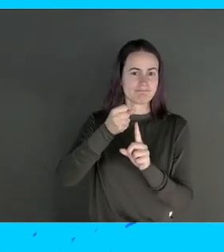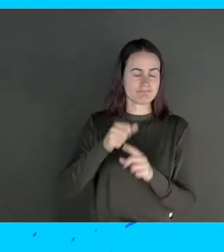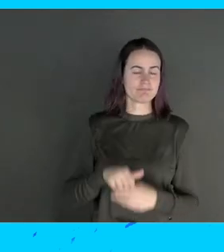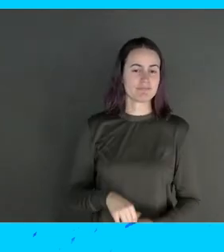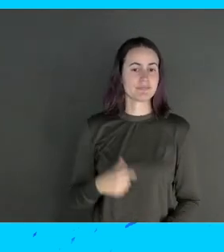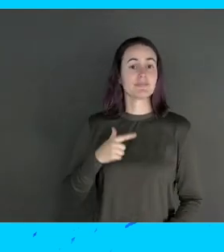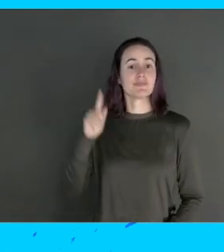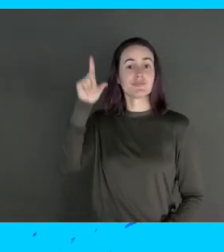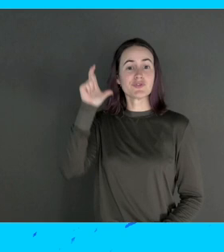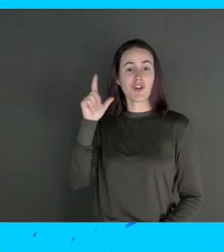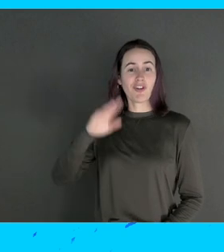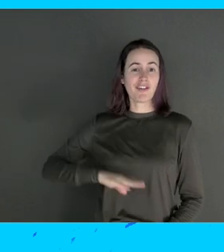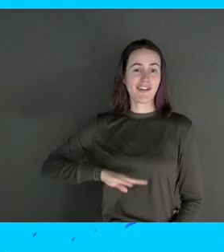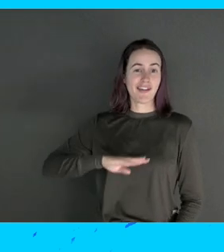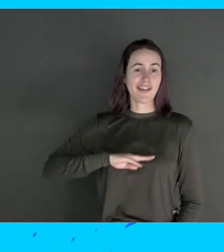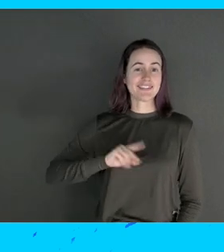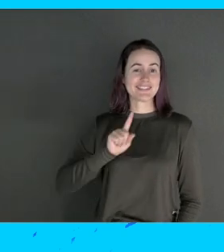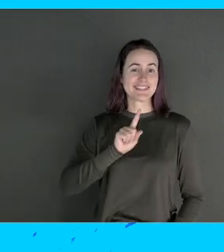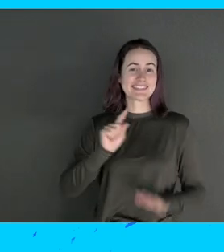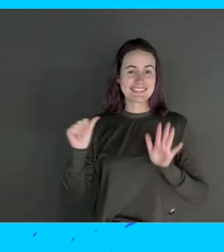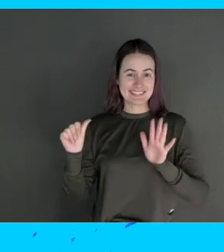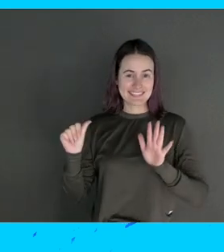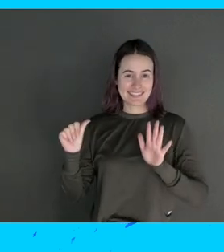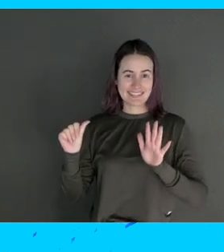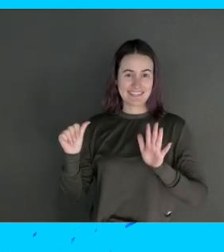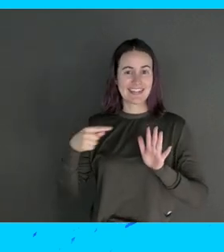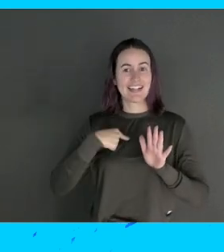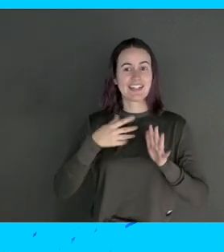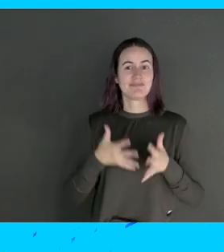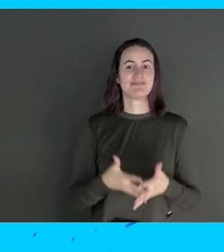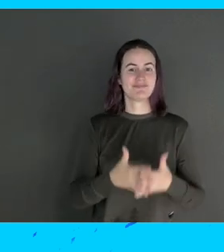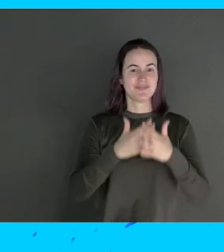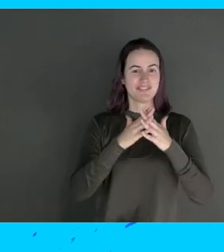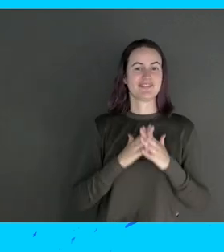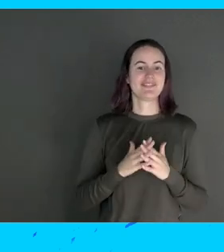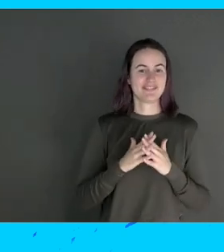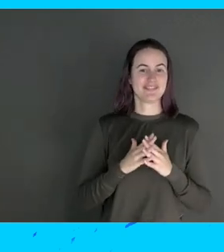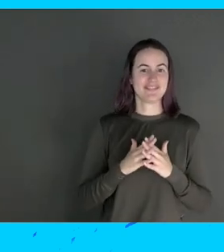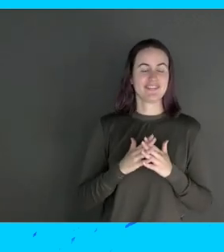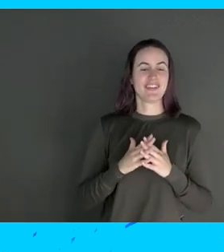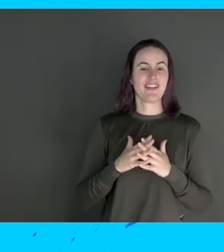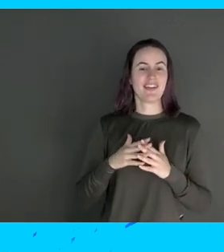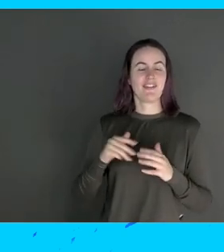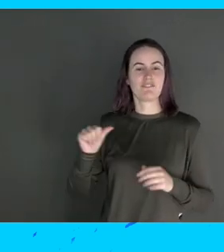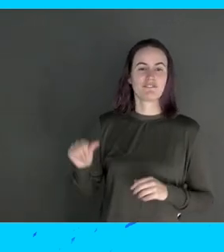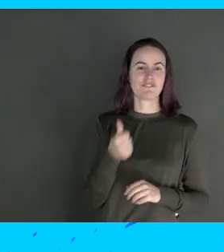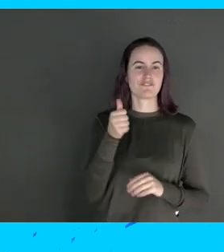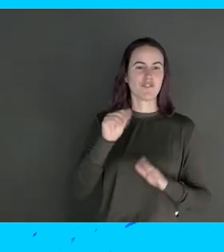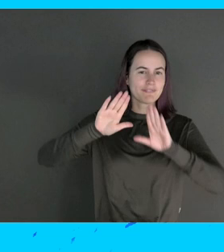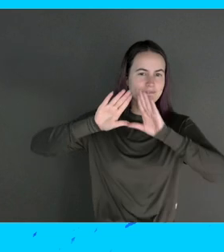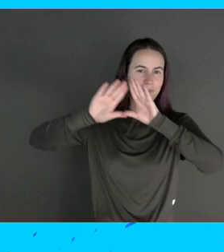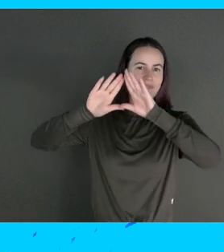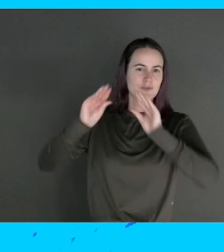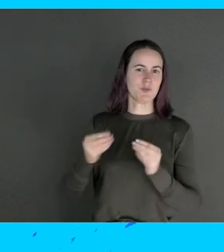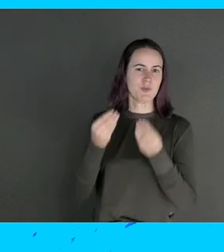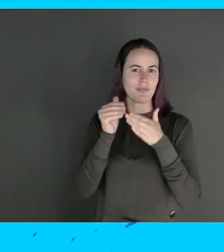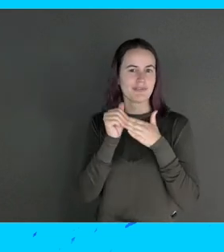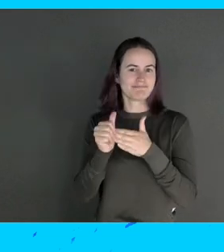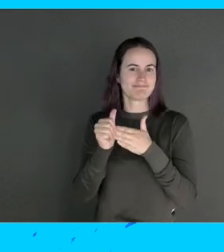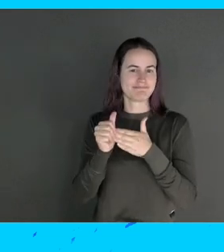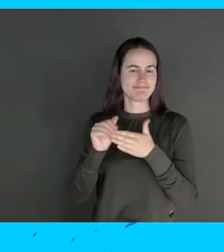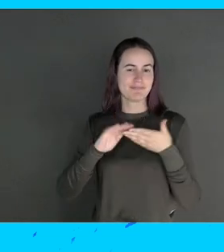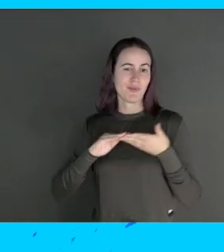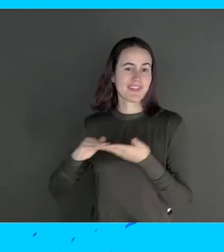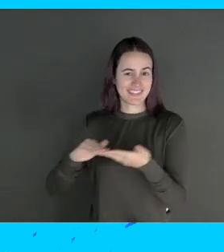was 16 years old and I founded Feminisme De, which is my country's first youth-led feminist organization. We've done a lot